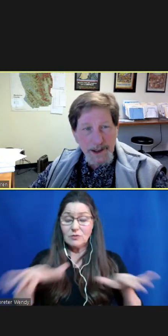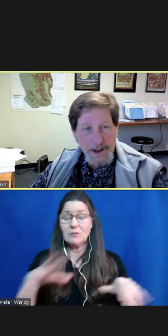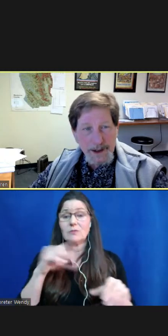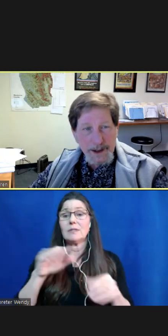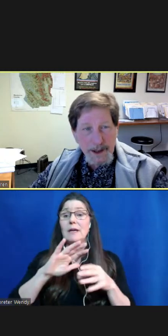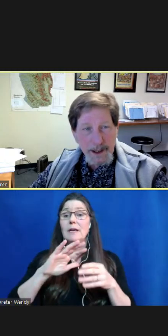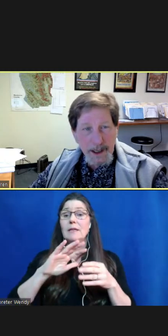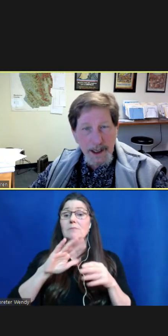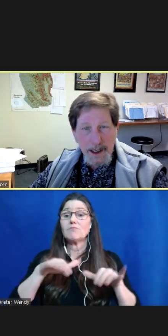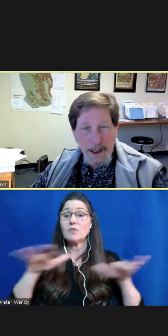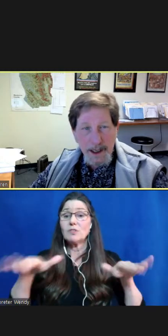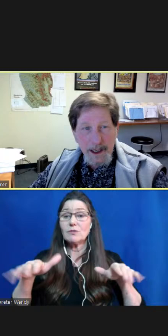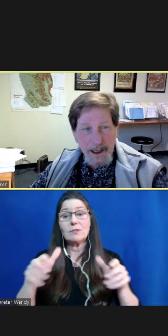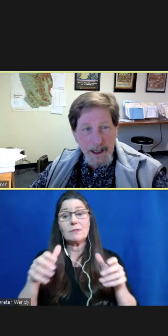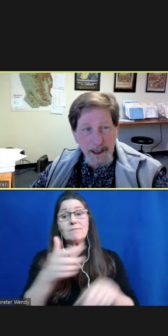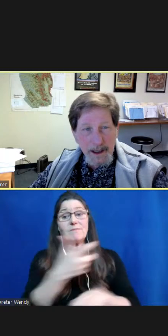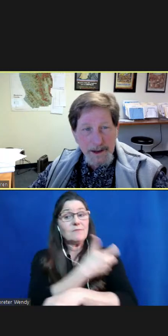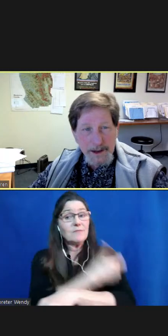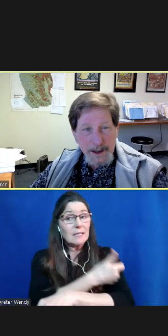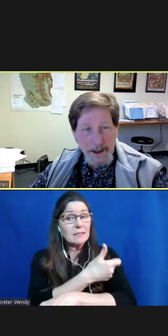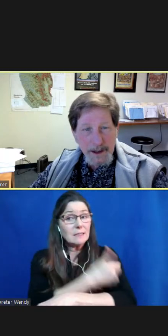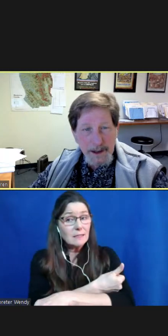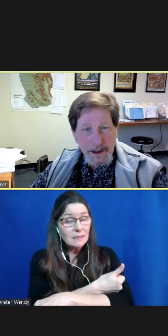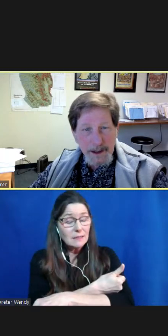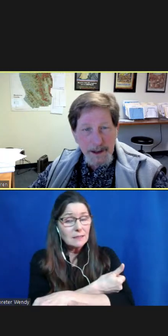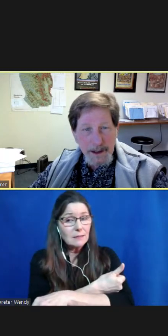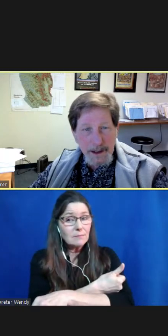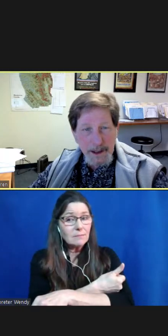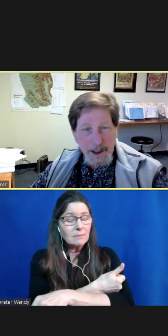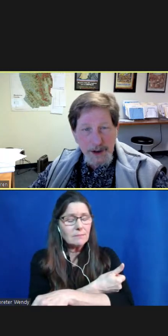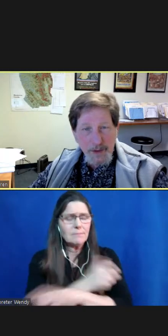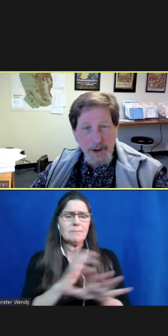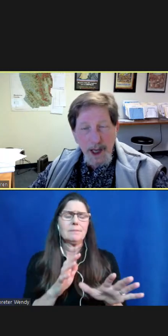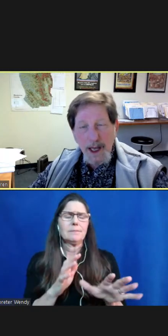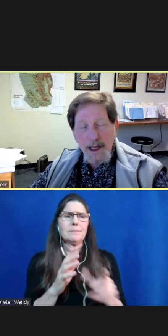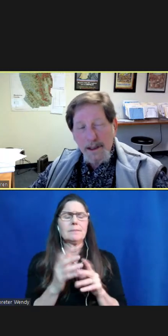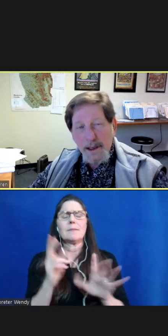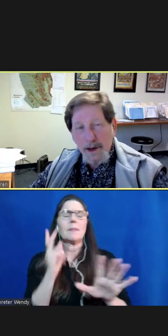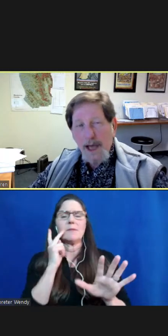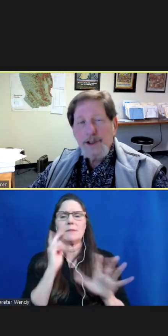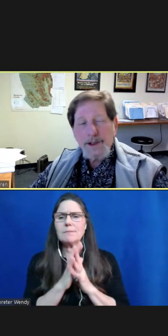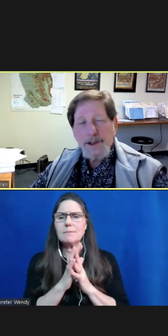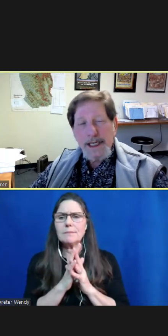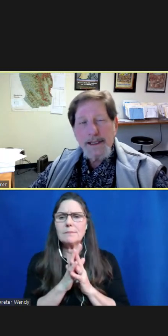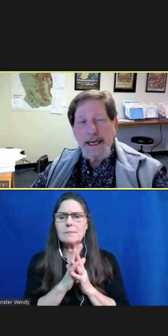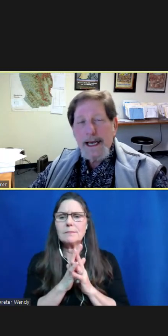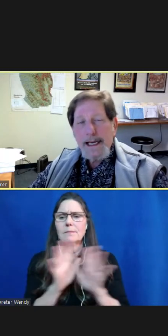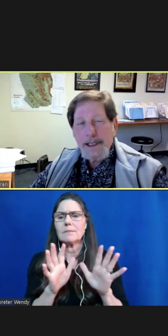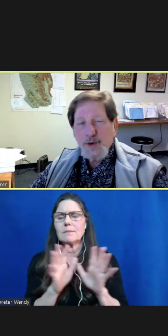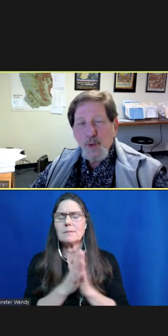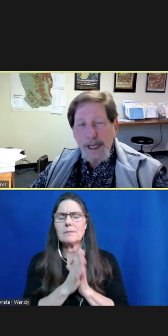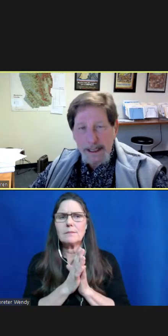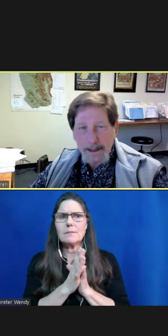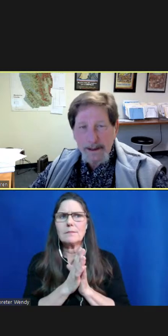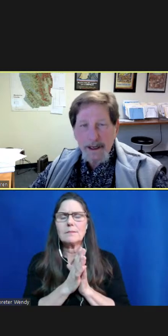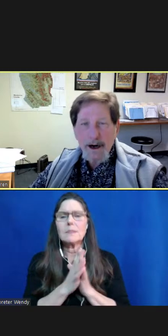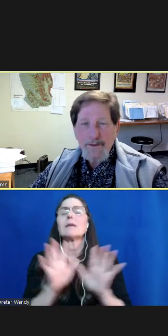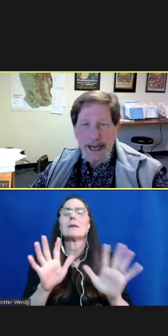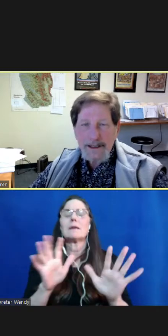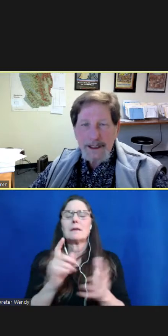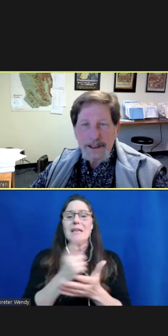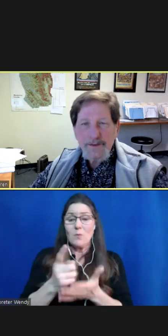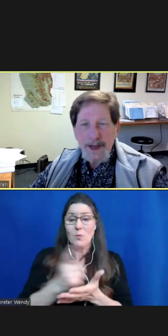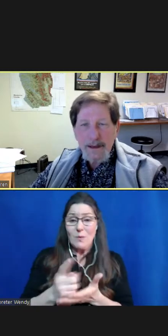It is, let's see. So I should also say that each week there